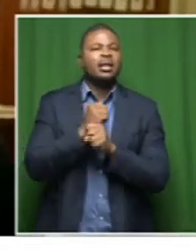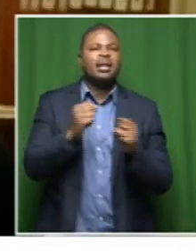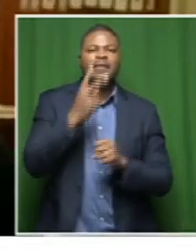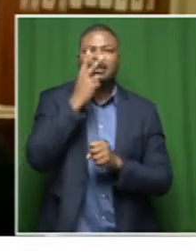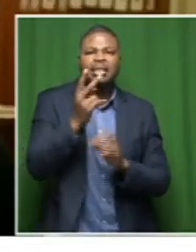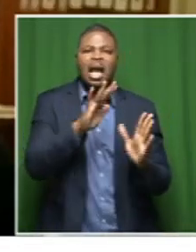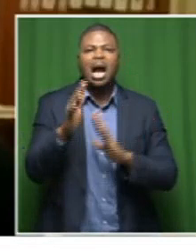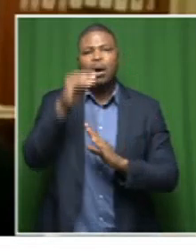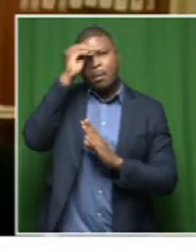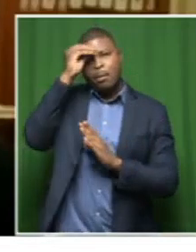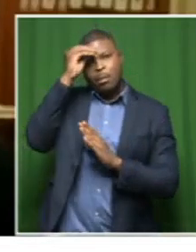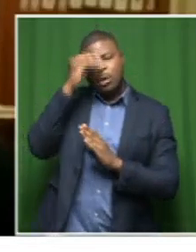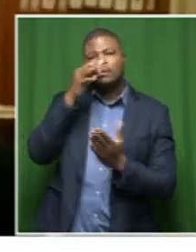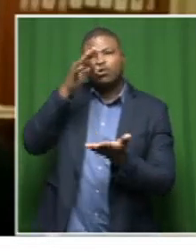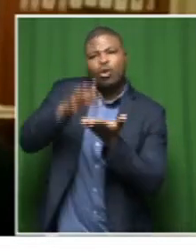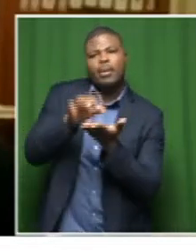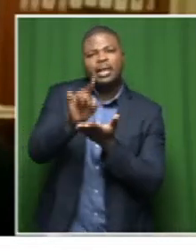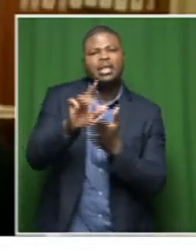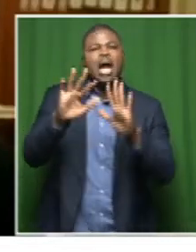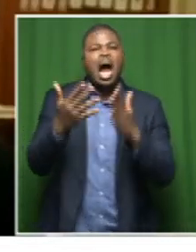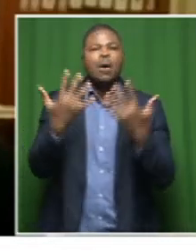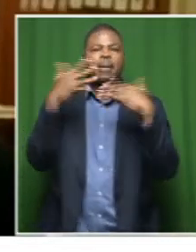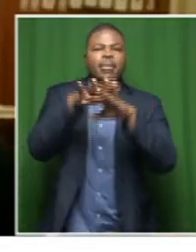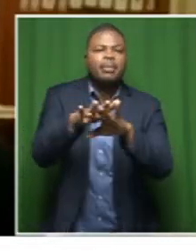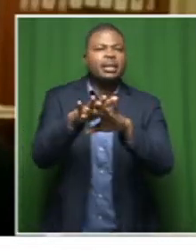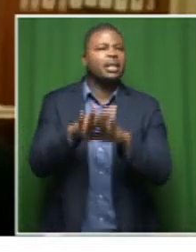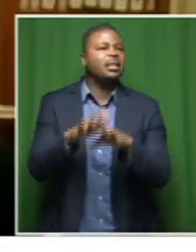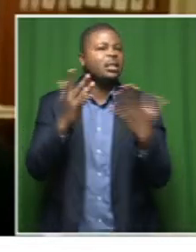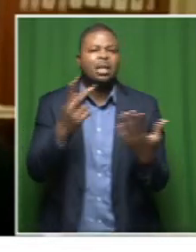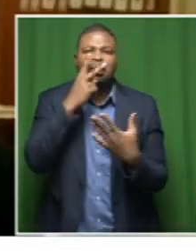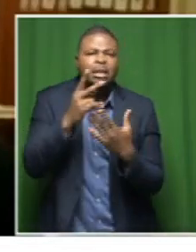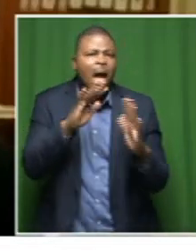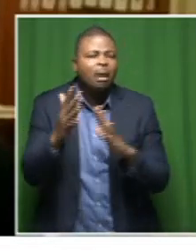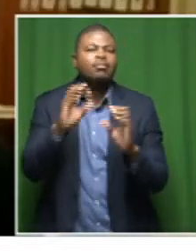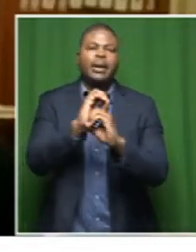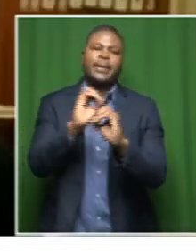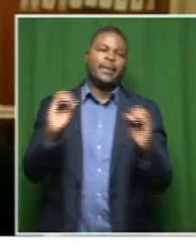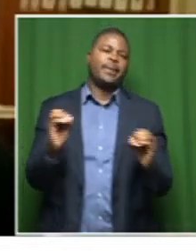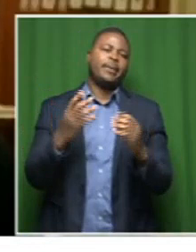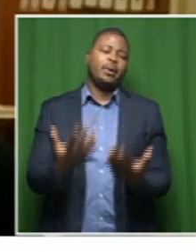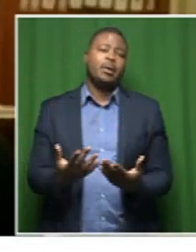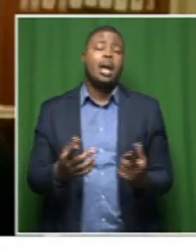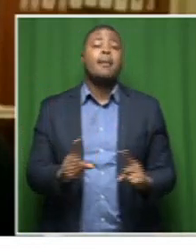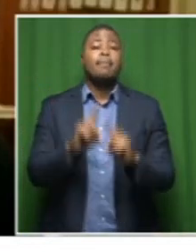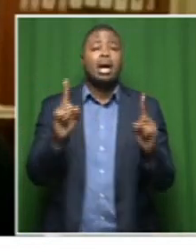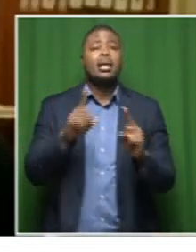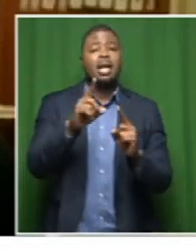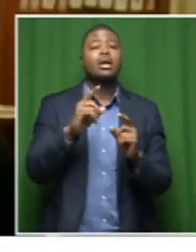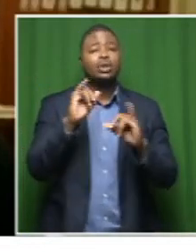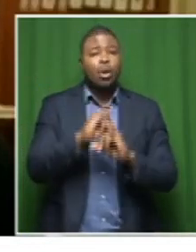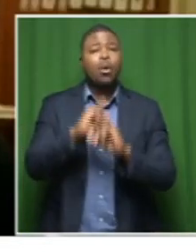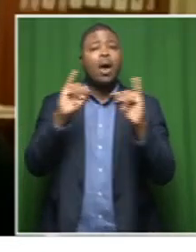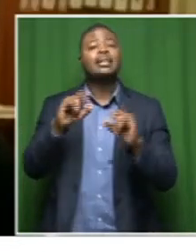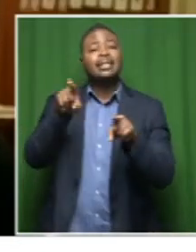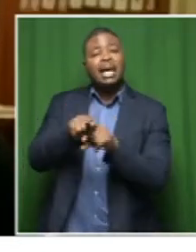police plan to implement their recommendations of that panel. And even worse, that the SABC has not really issued